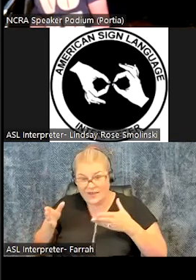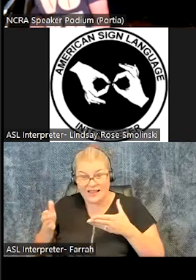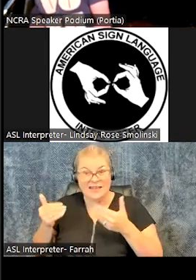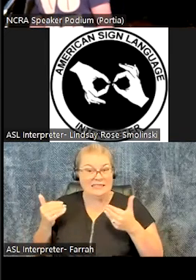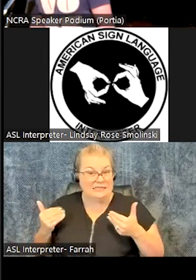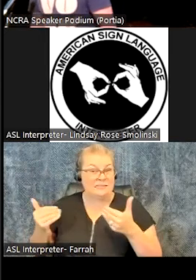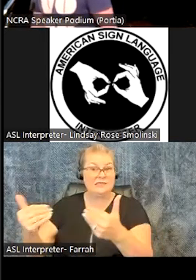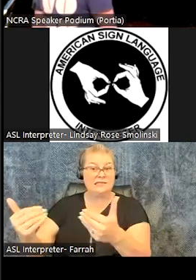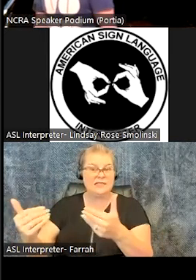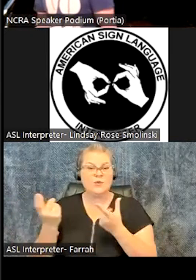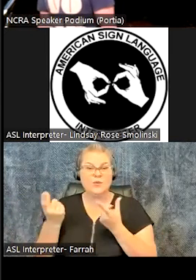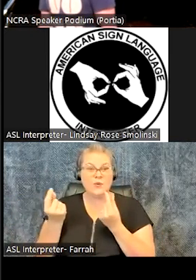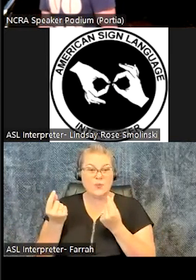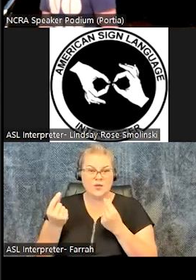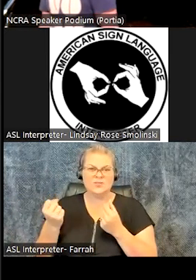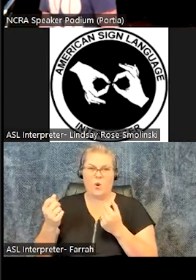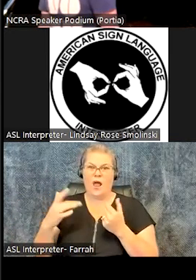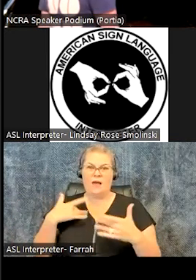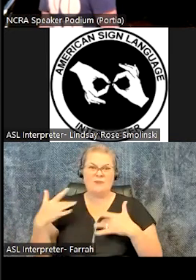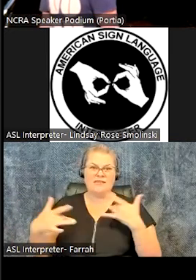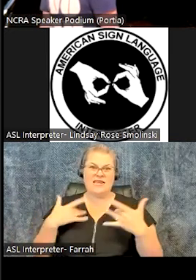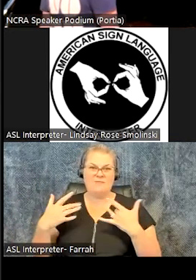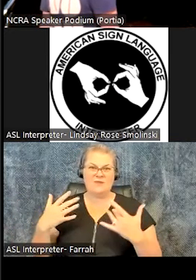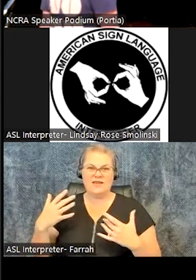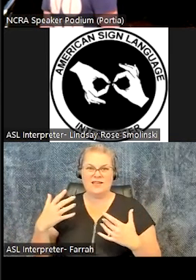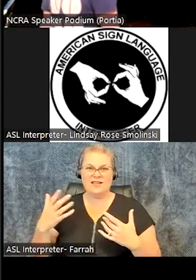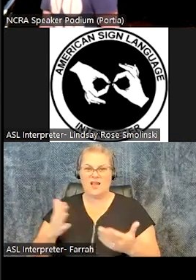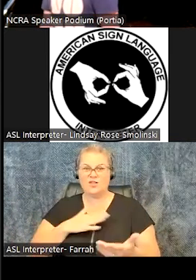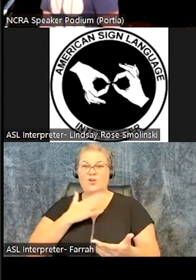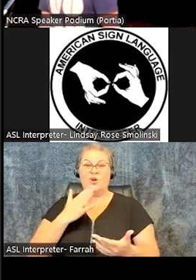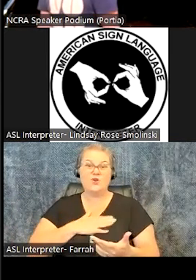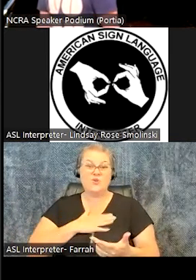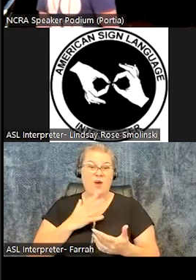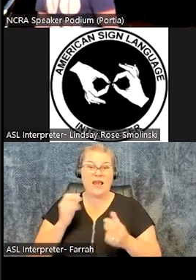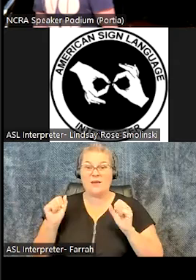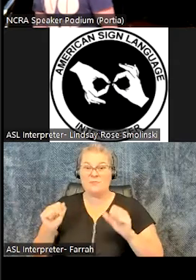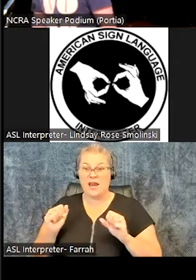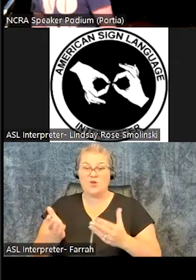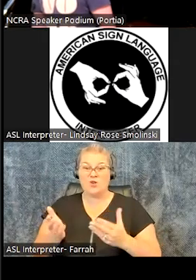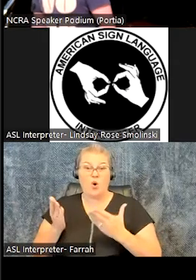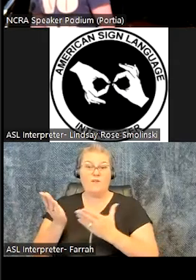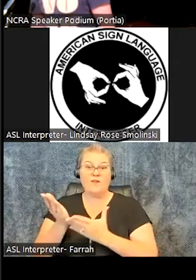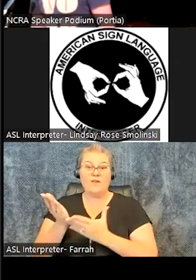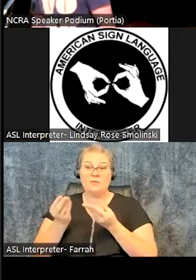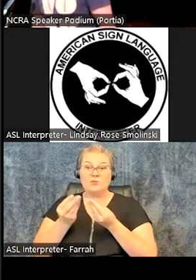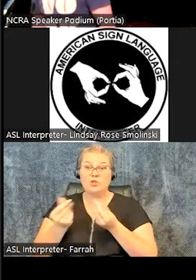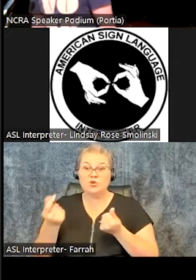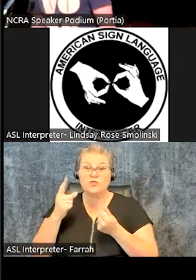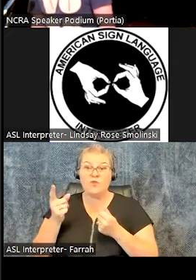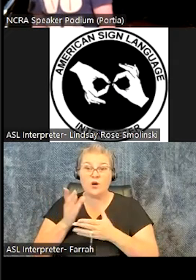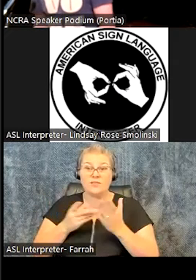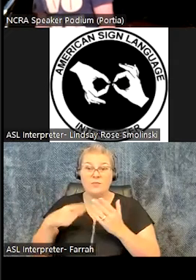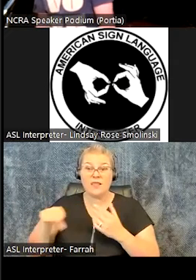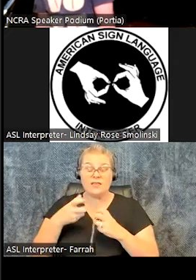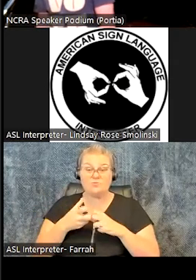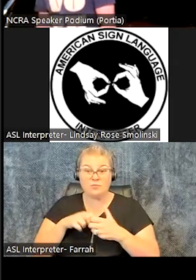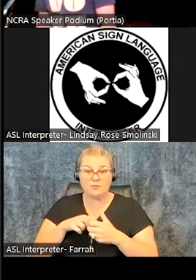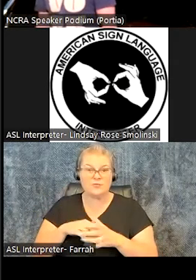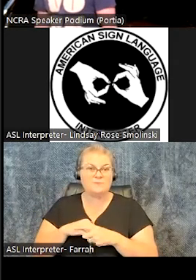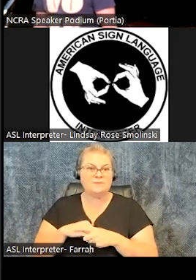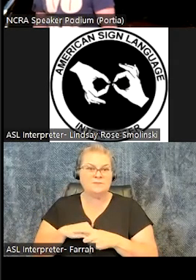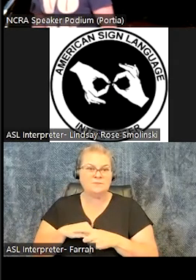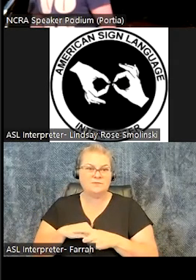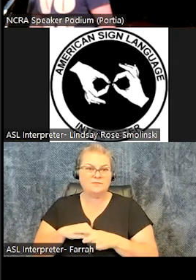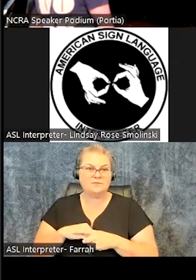things that give me some excitement and joy and potentially offer some solutions for some of these problems are